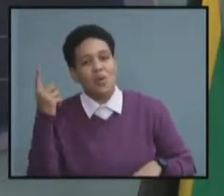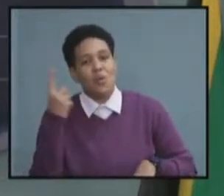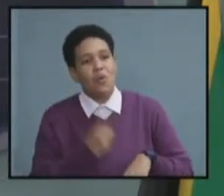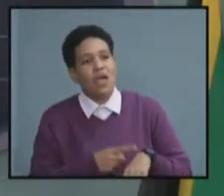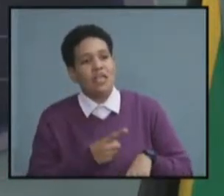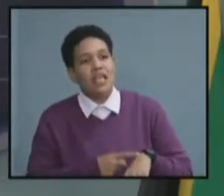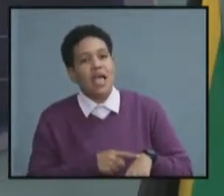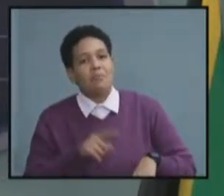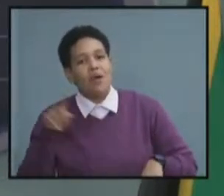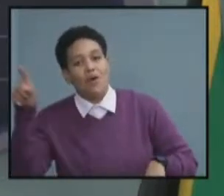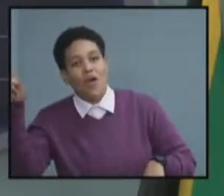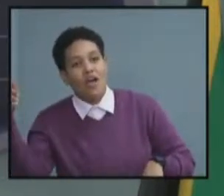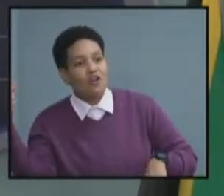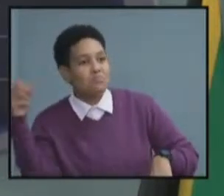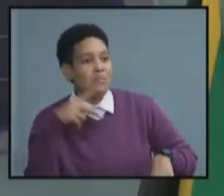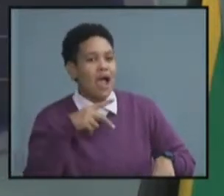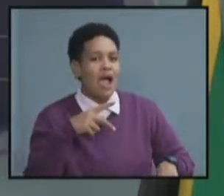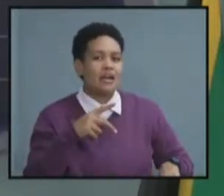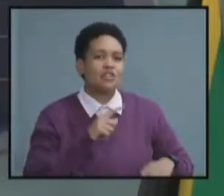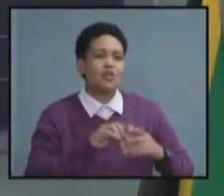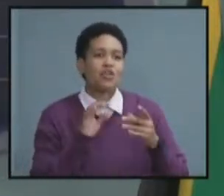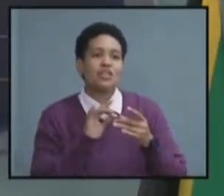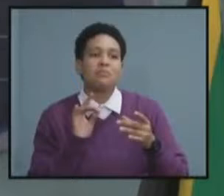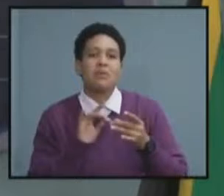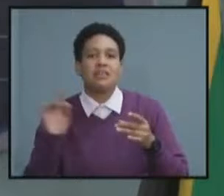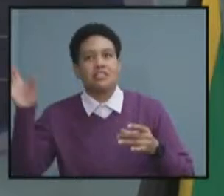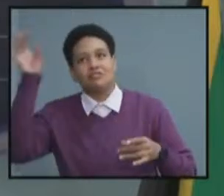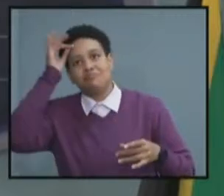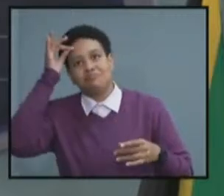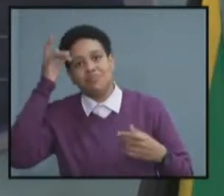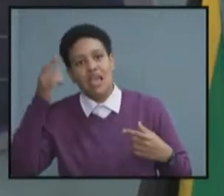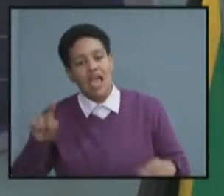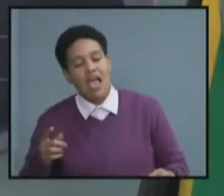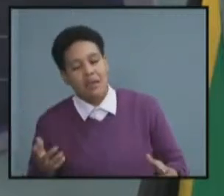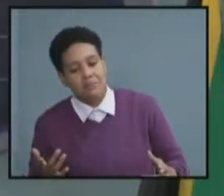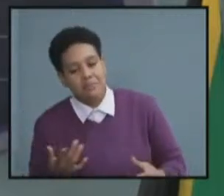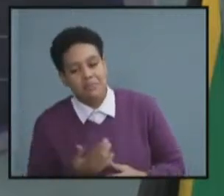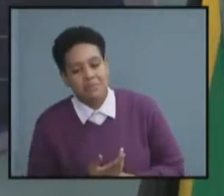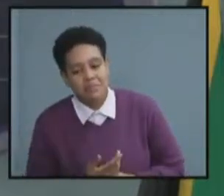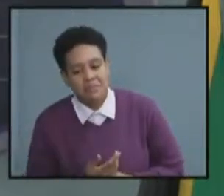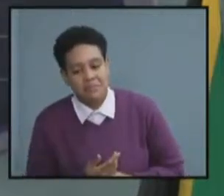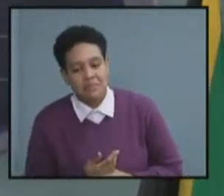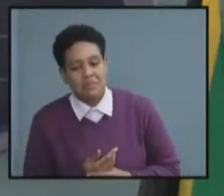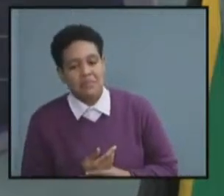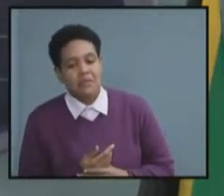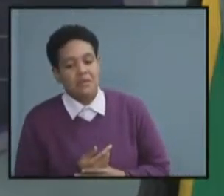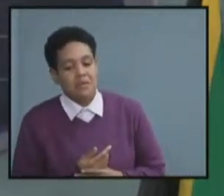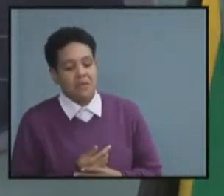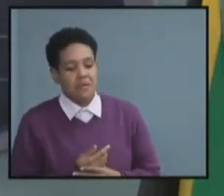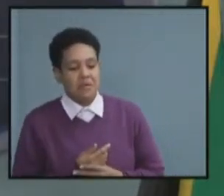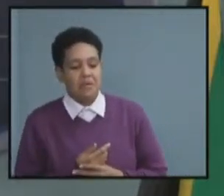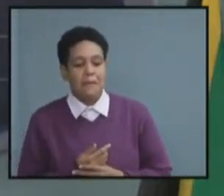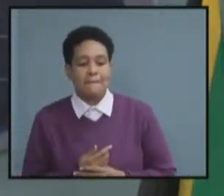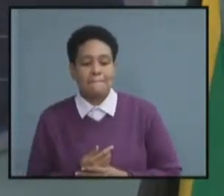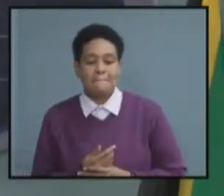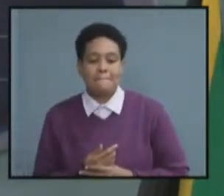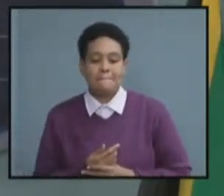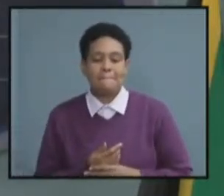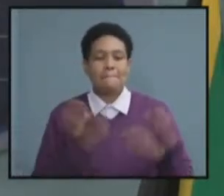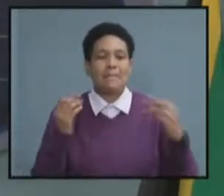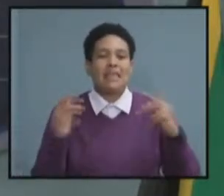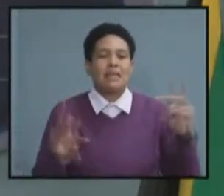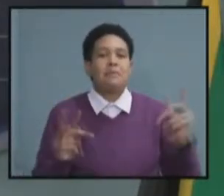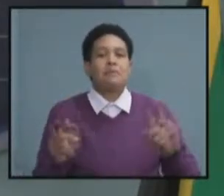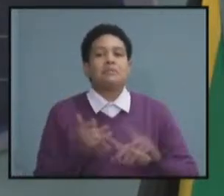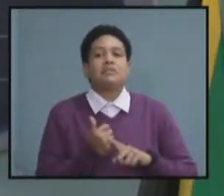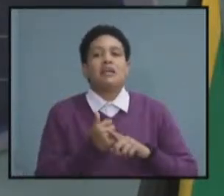and then run back in. So the message has gotten home. And many persons now are, even